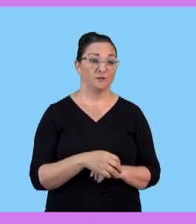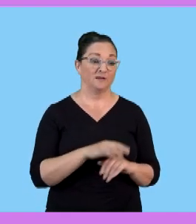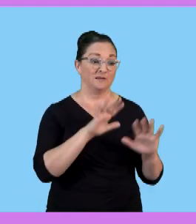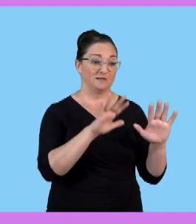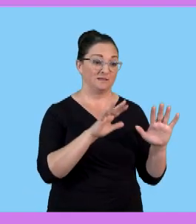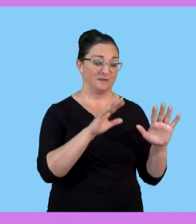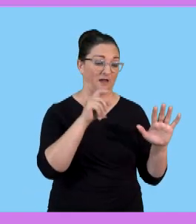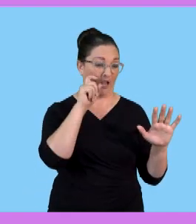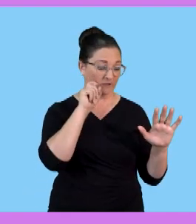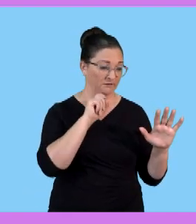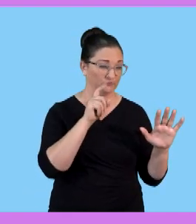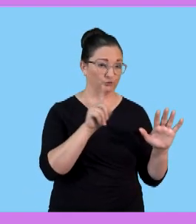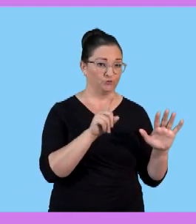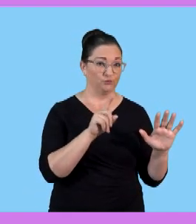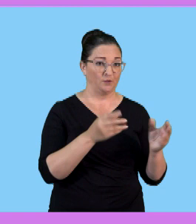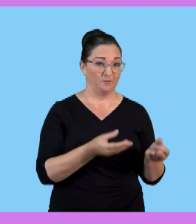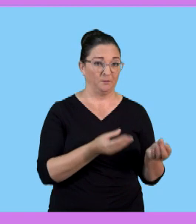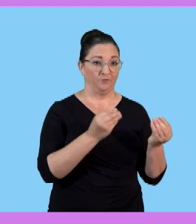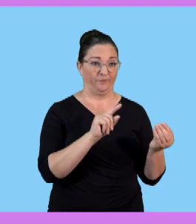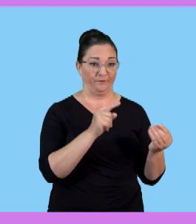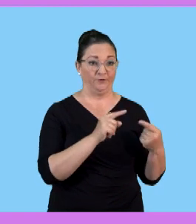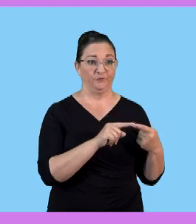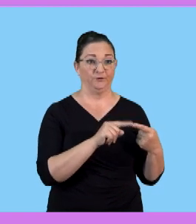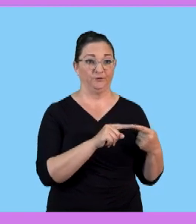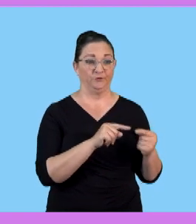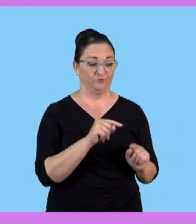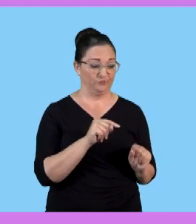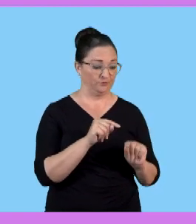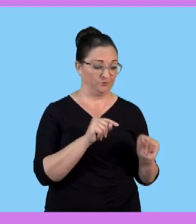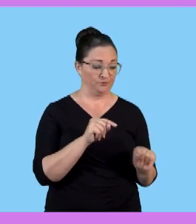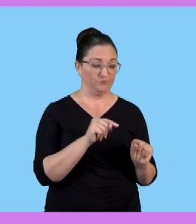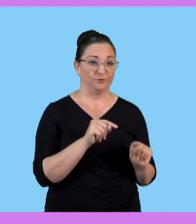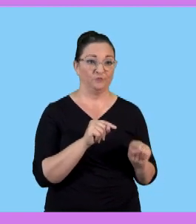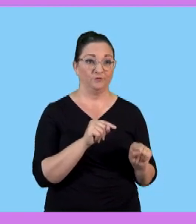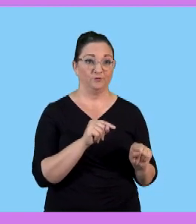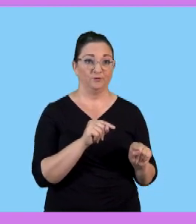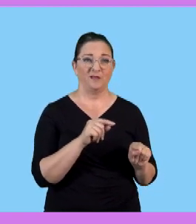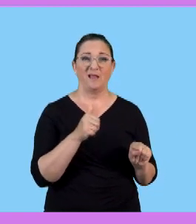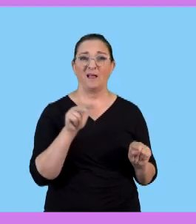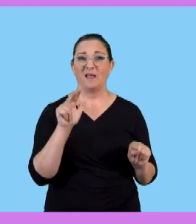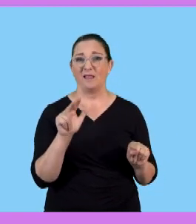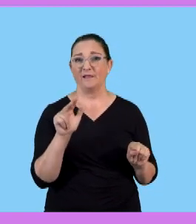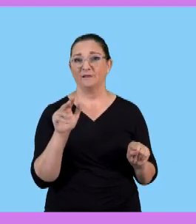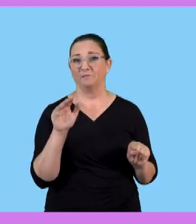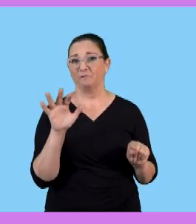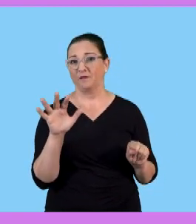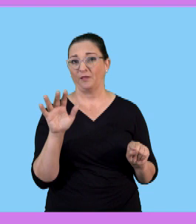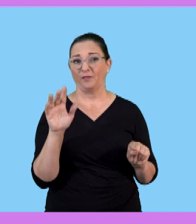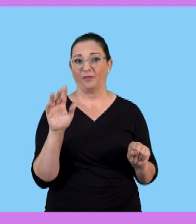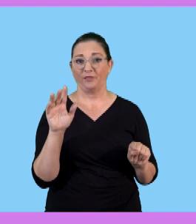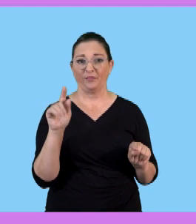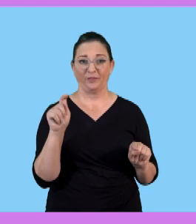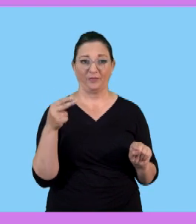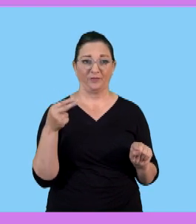find 10 years. Here's our 10 years old. And, right, is in the 85th percentile,